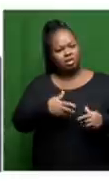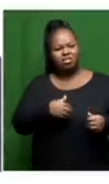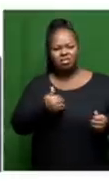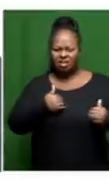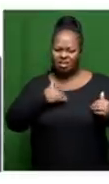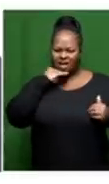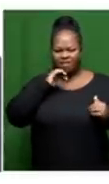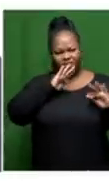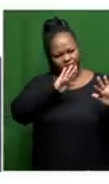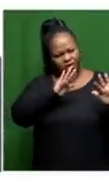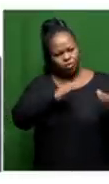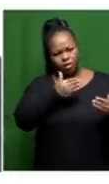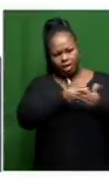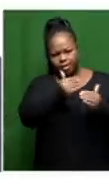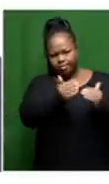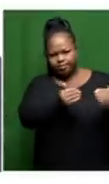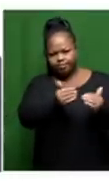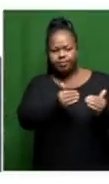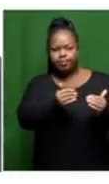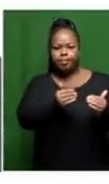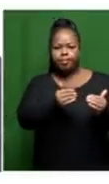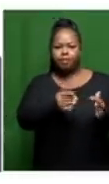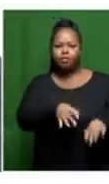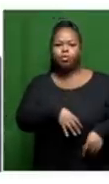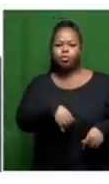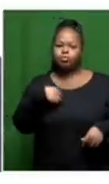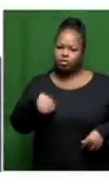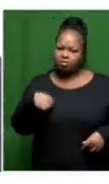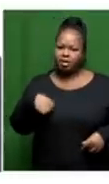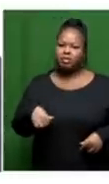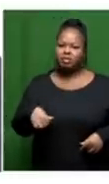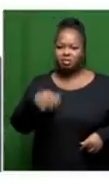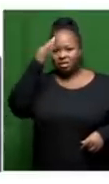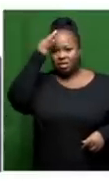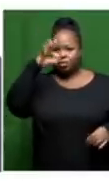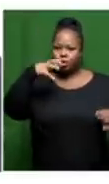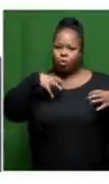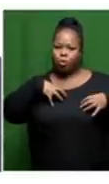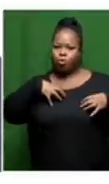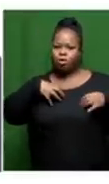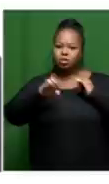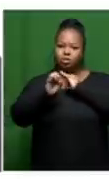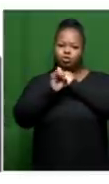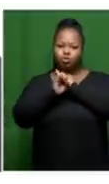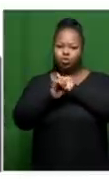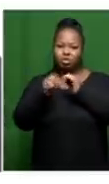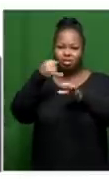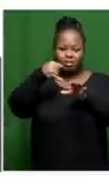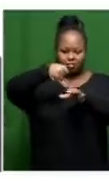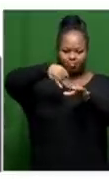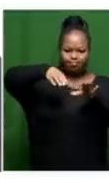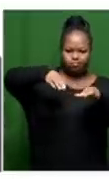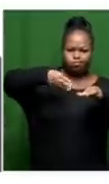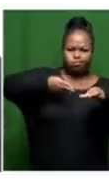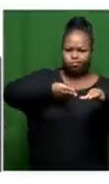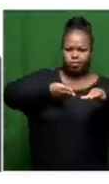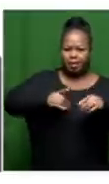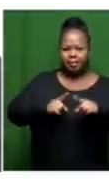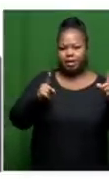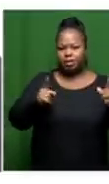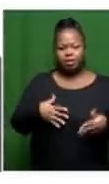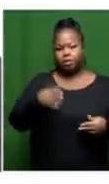space to man our municipalities, to be there in the state-owned institutions, that they are actually there, physically there, and that